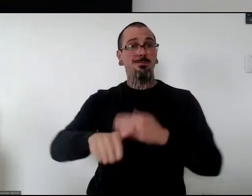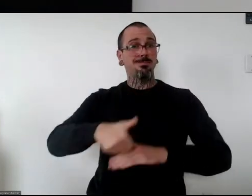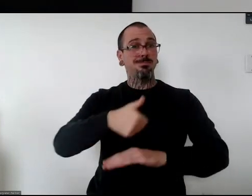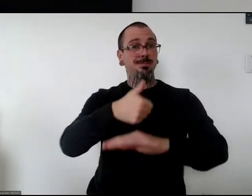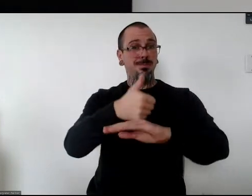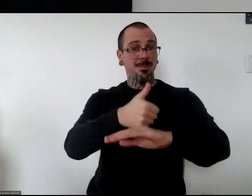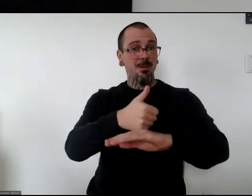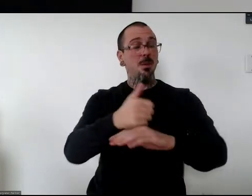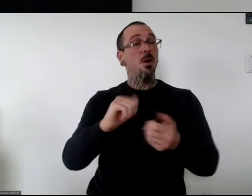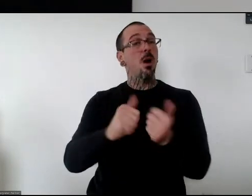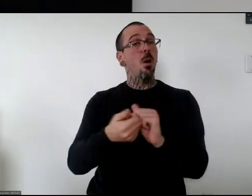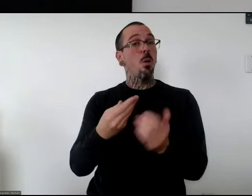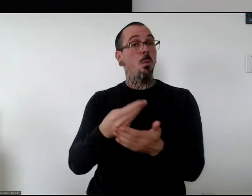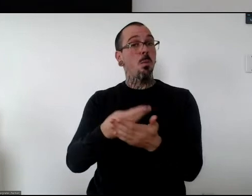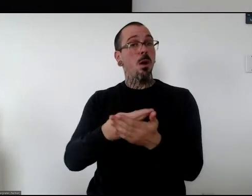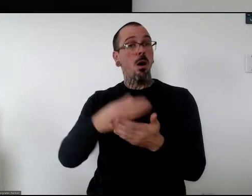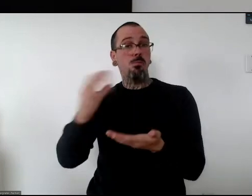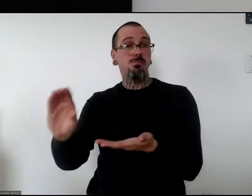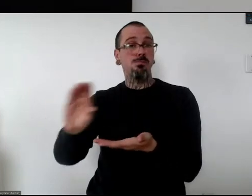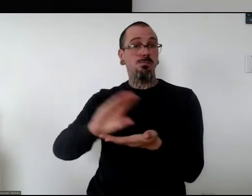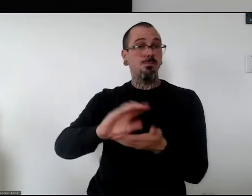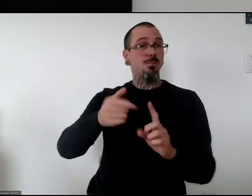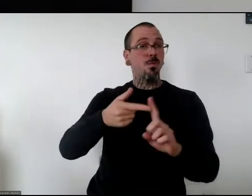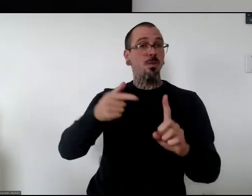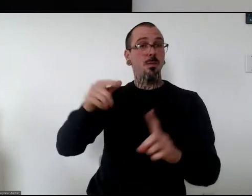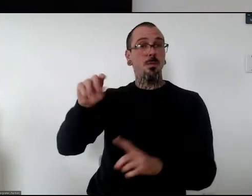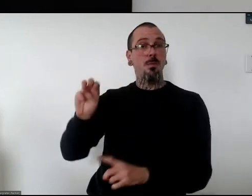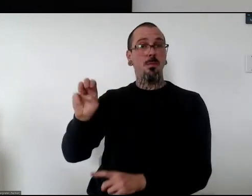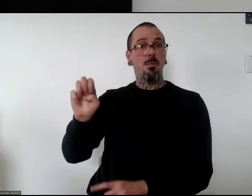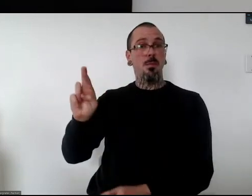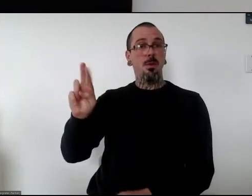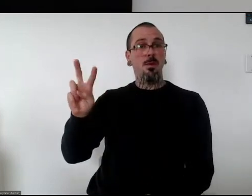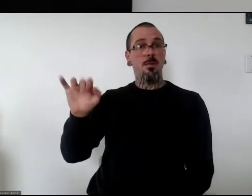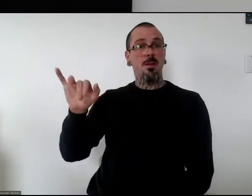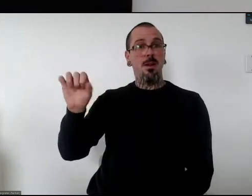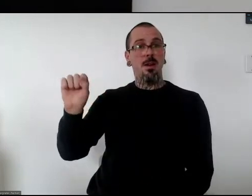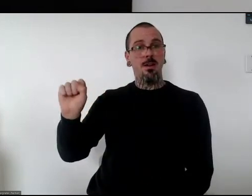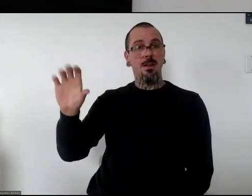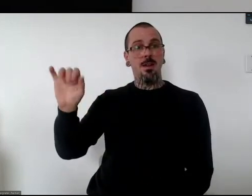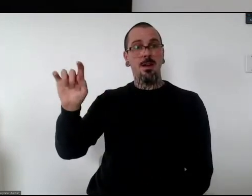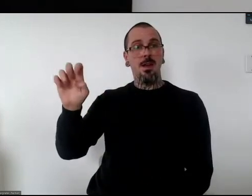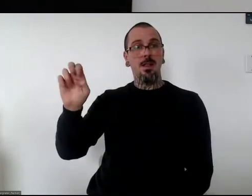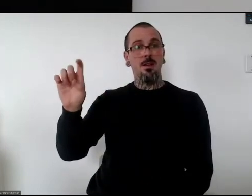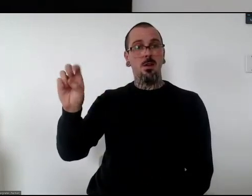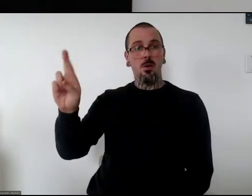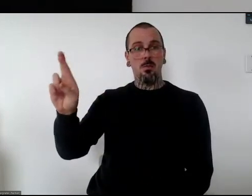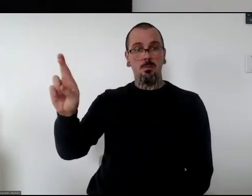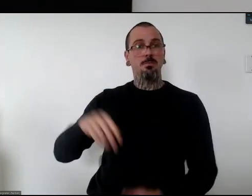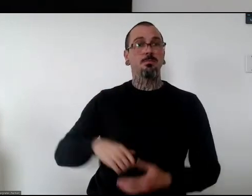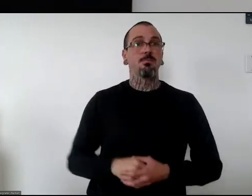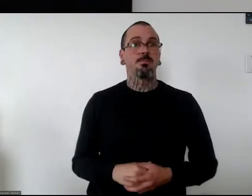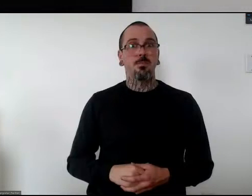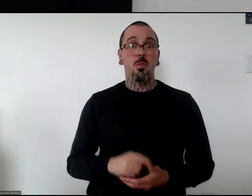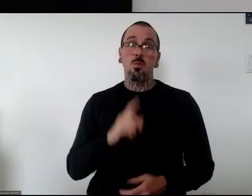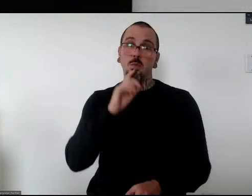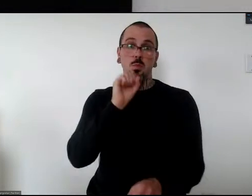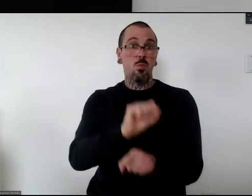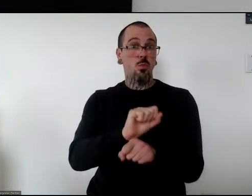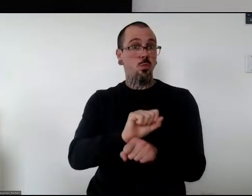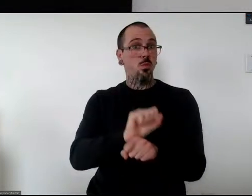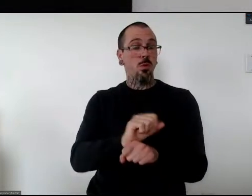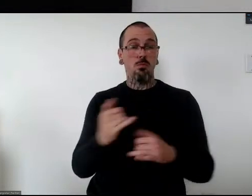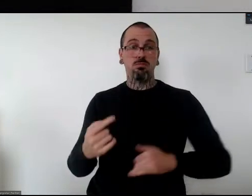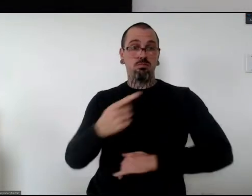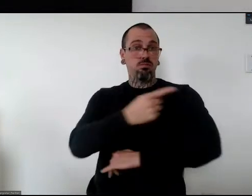Merby's calendar. And so it is really my privilege and honor to be here today to announce our new